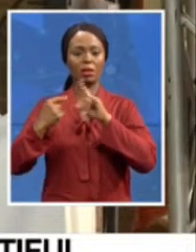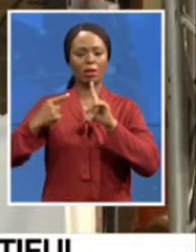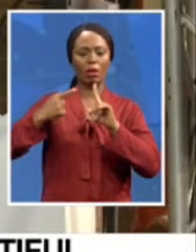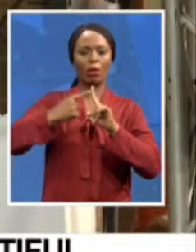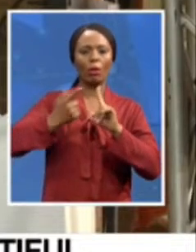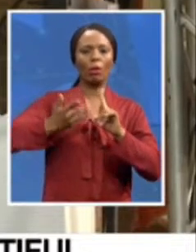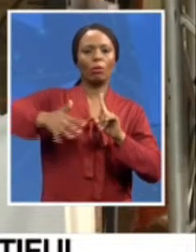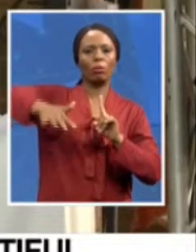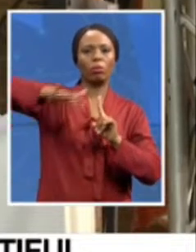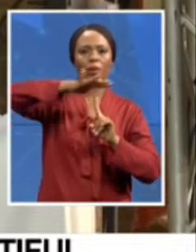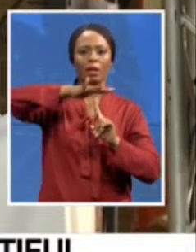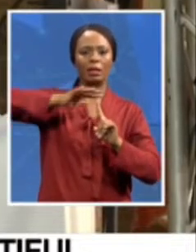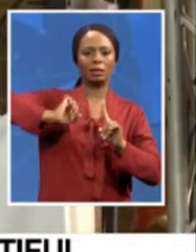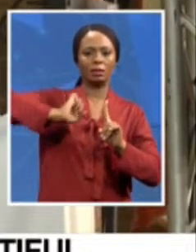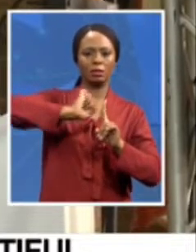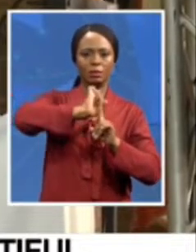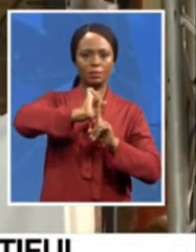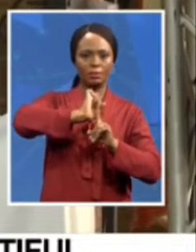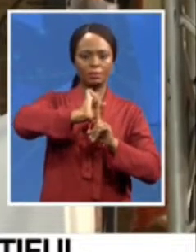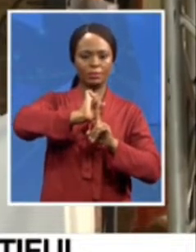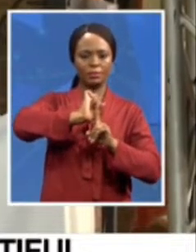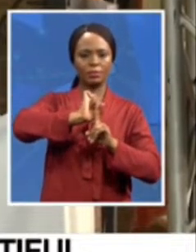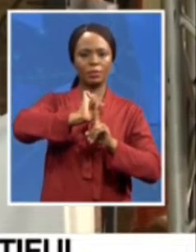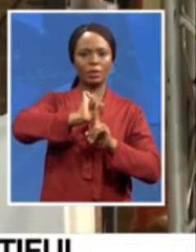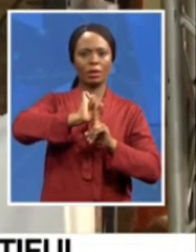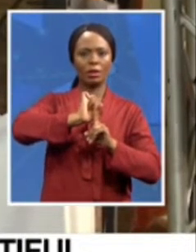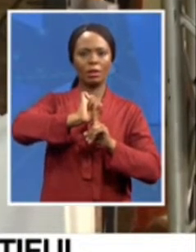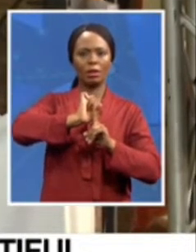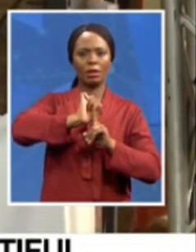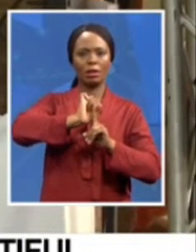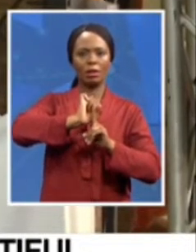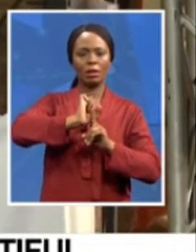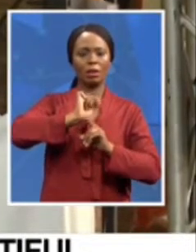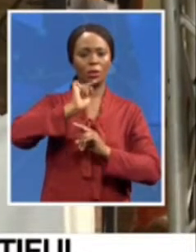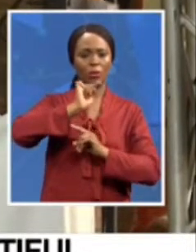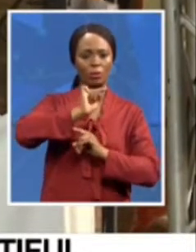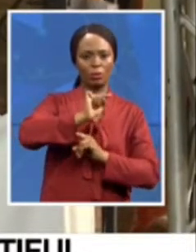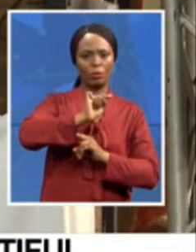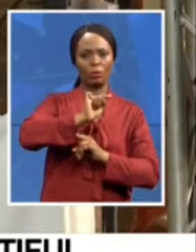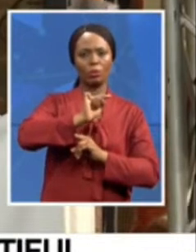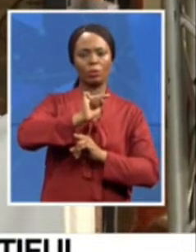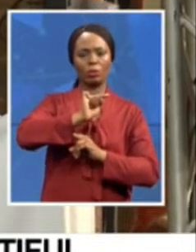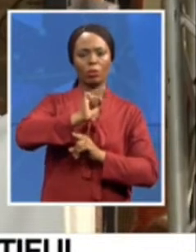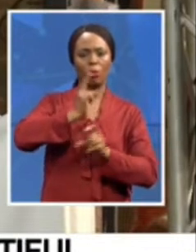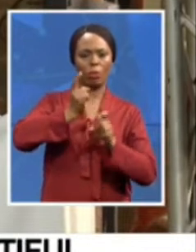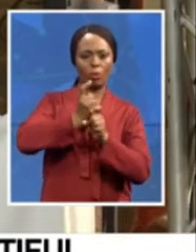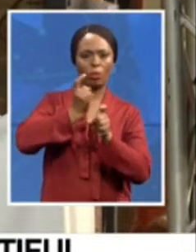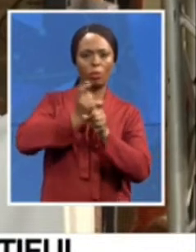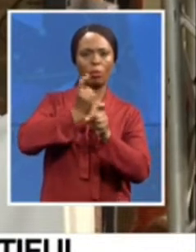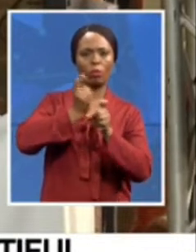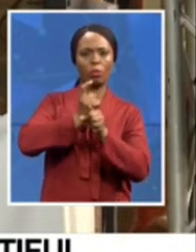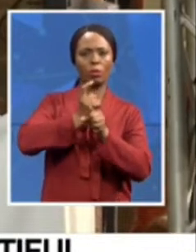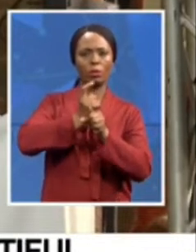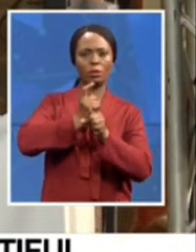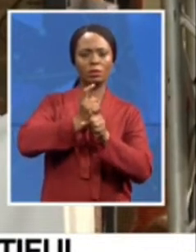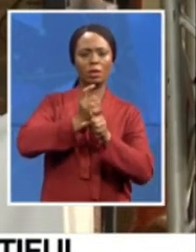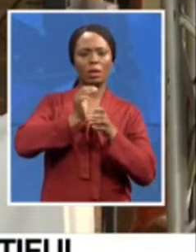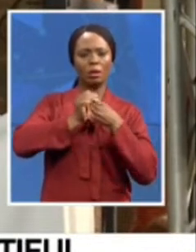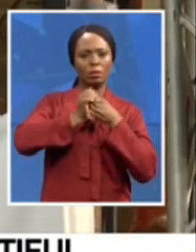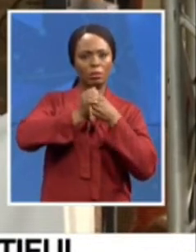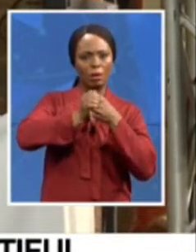As you depart the cooled embers of your mortal coil, I'll grieve. A morning